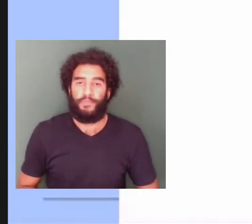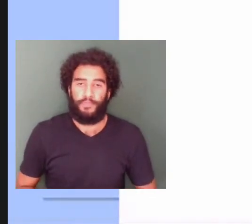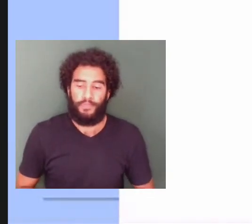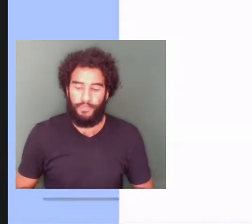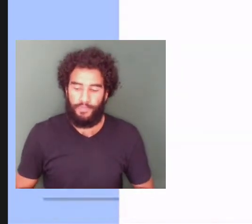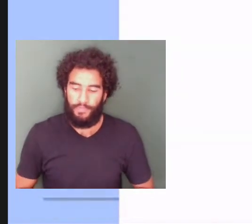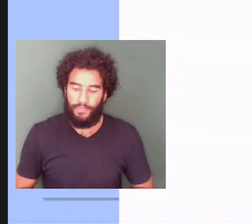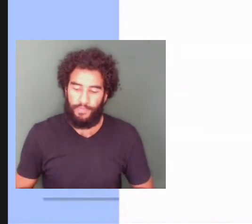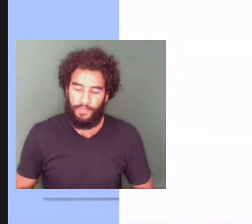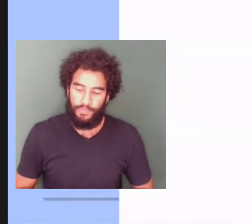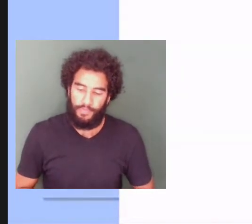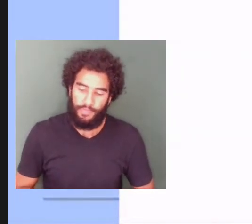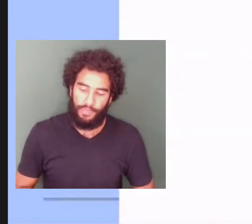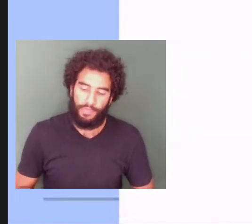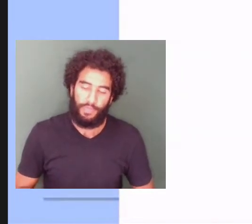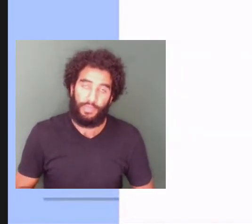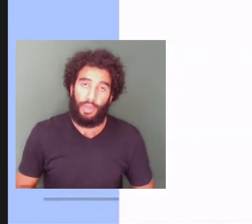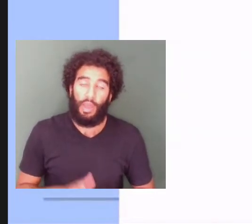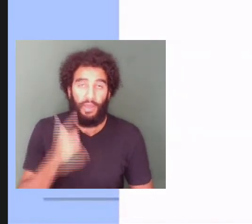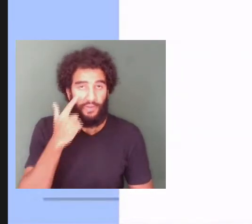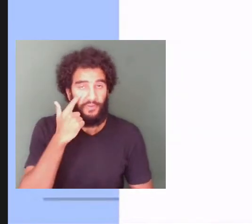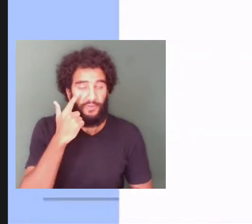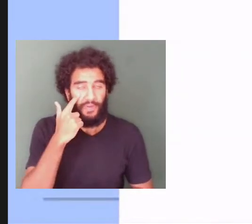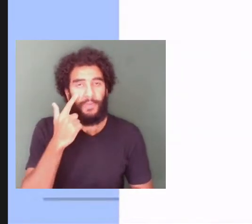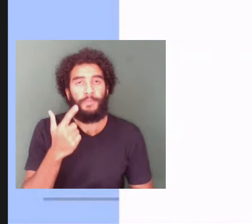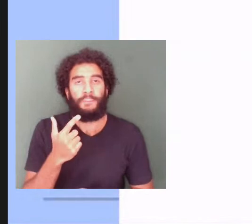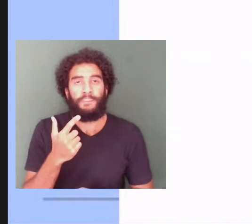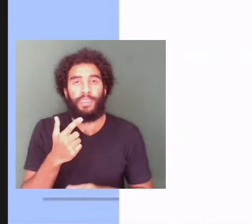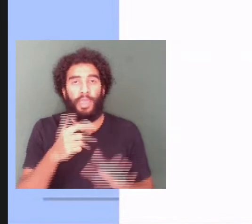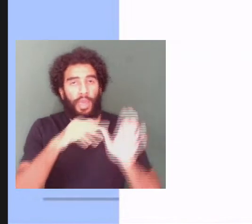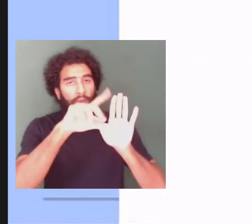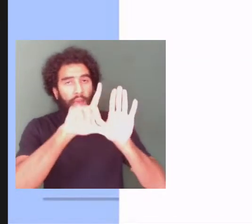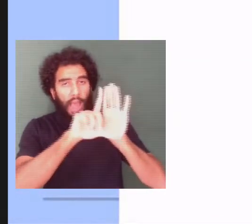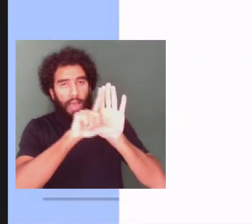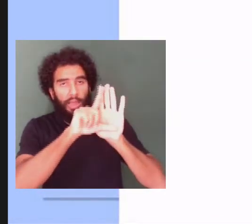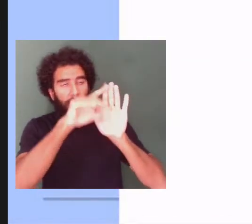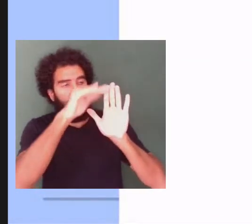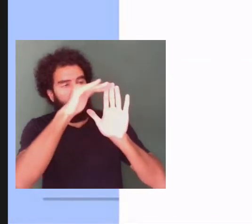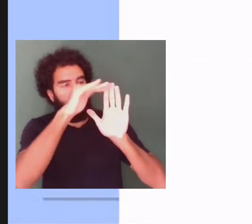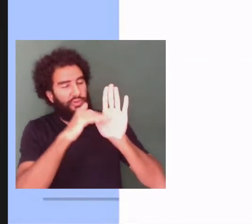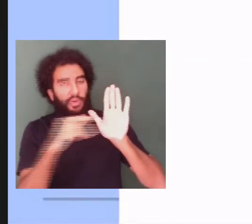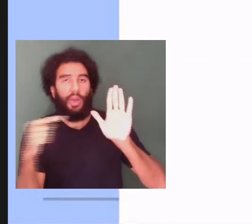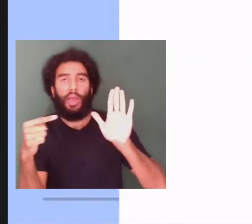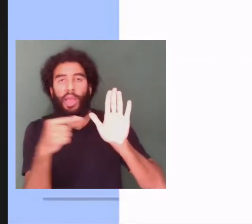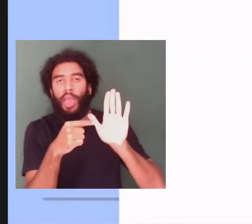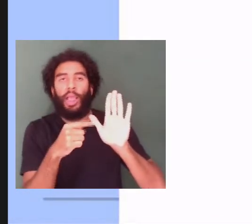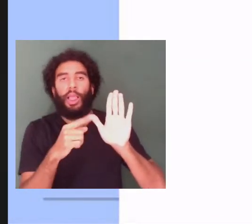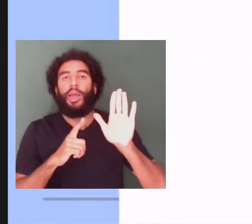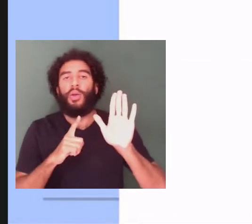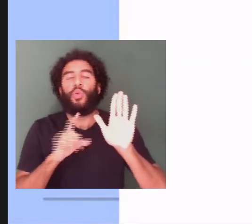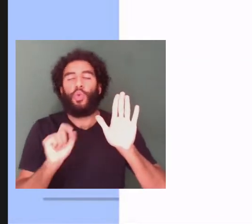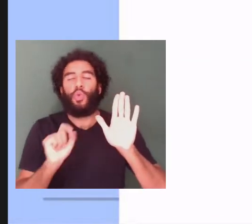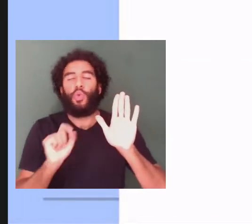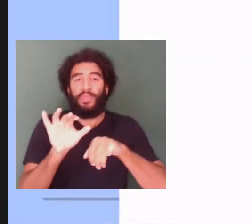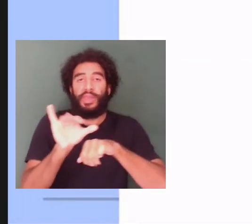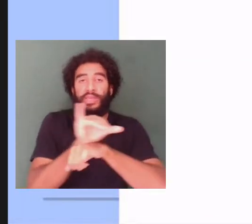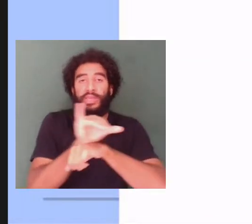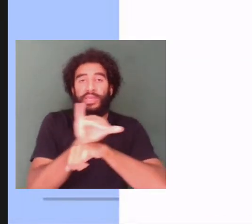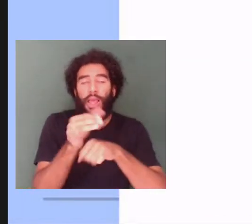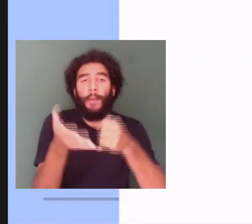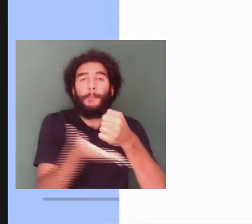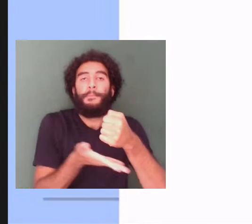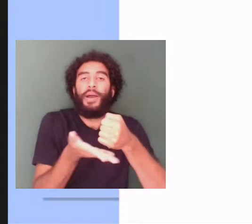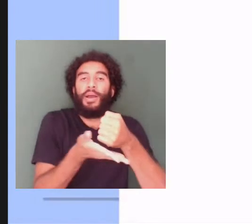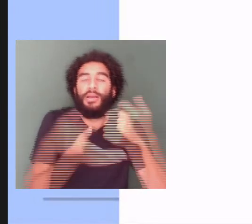And something which is not only what we're talking about here, but we have to see and notice that the code is referring to the minimum amount